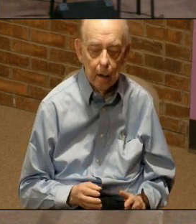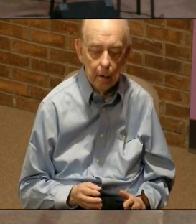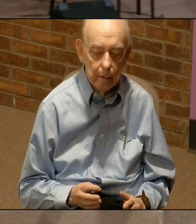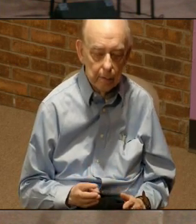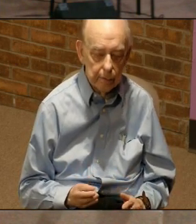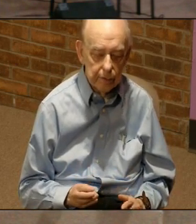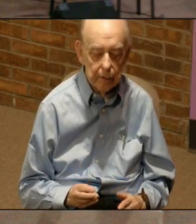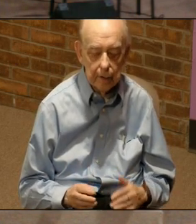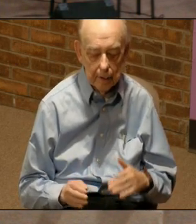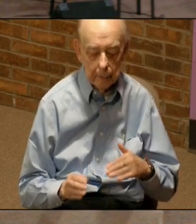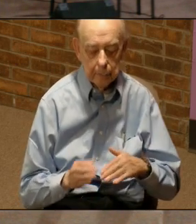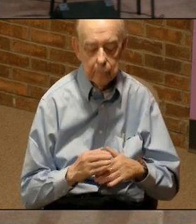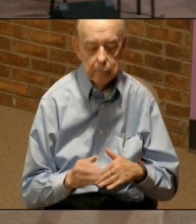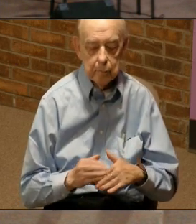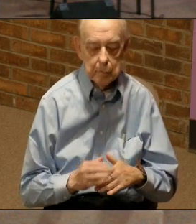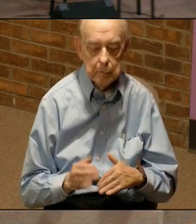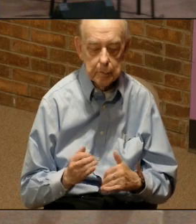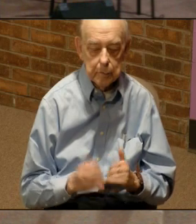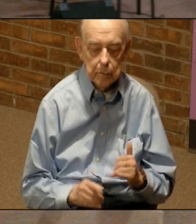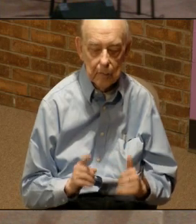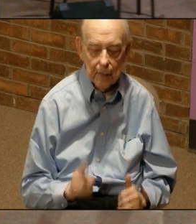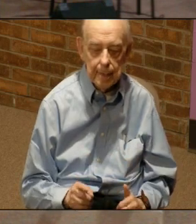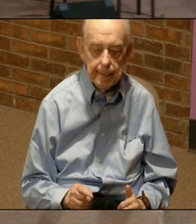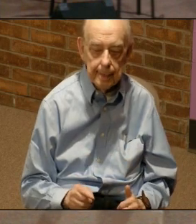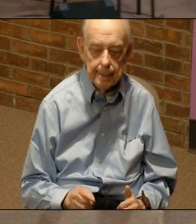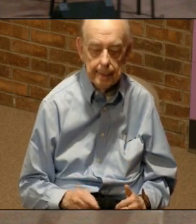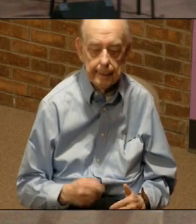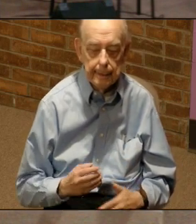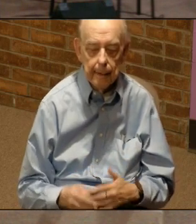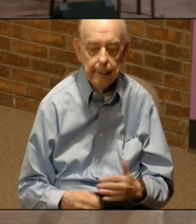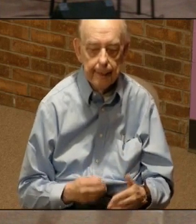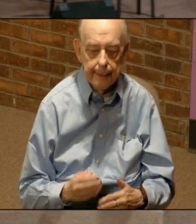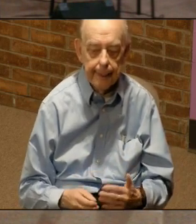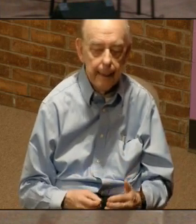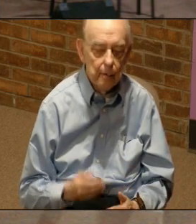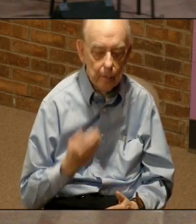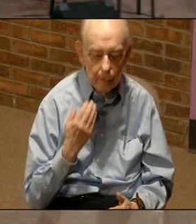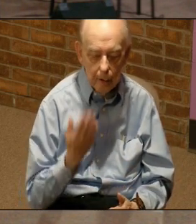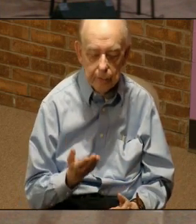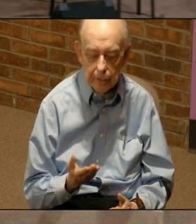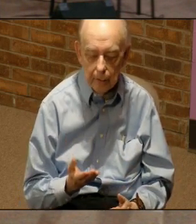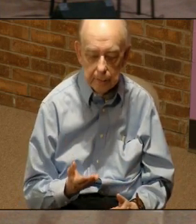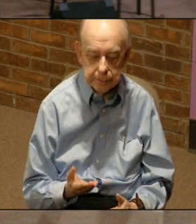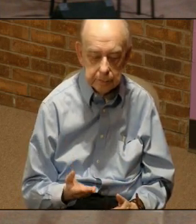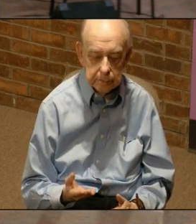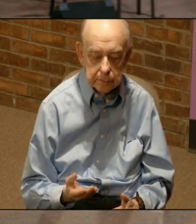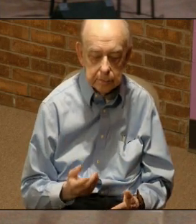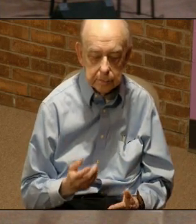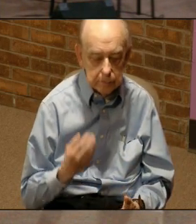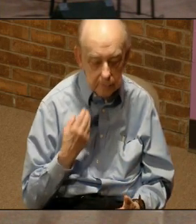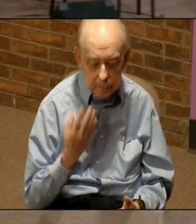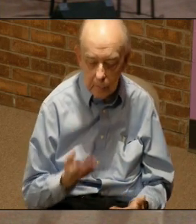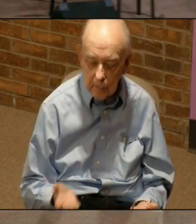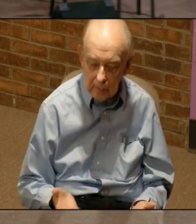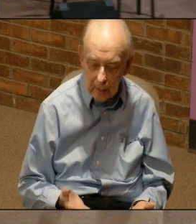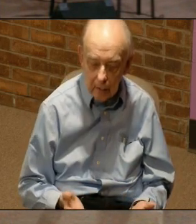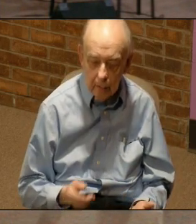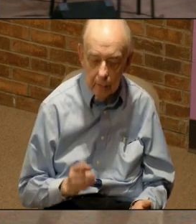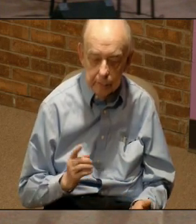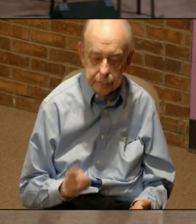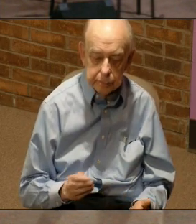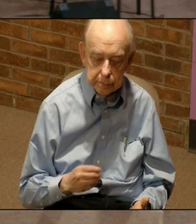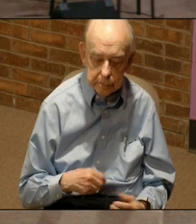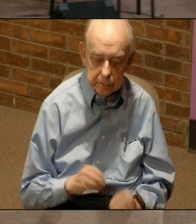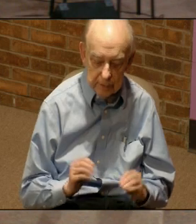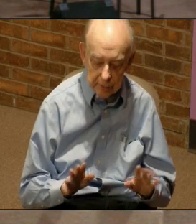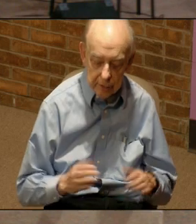the church, with the last one being the succession of the prostitute. And what is a prostitute? It is a one who